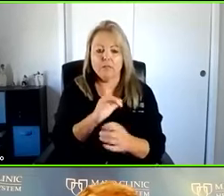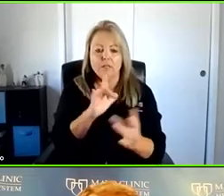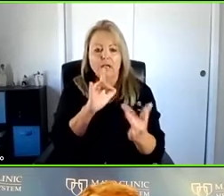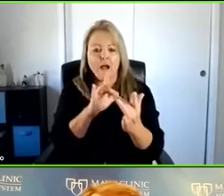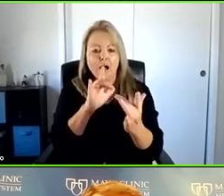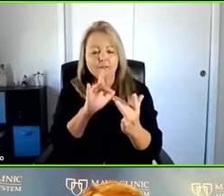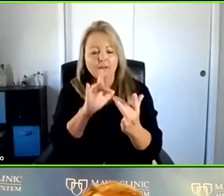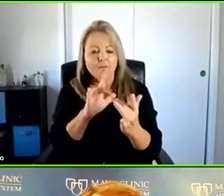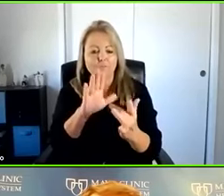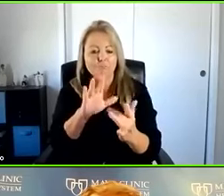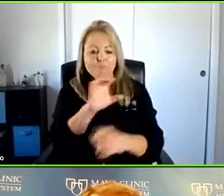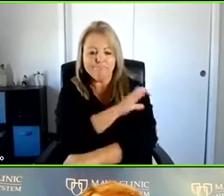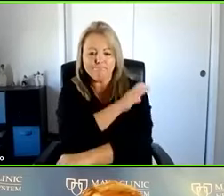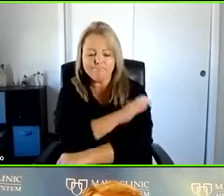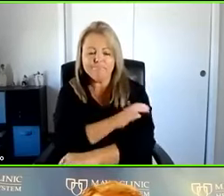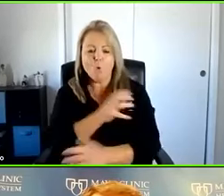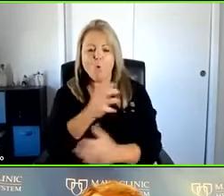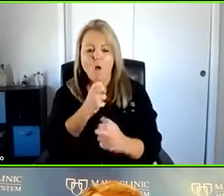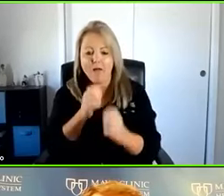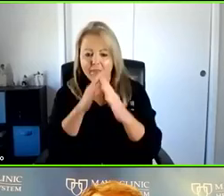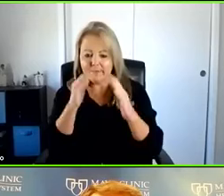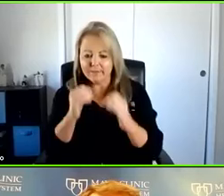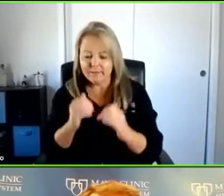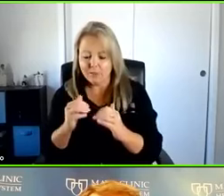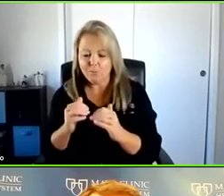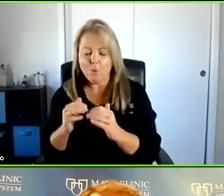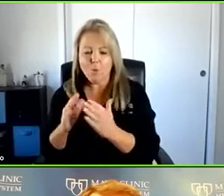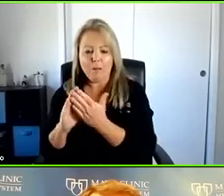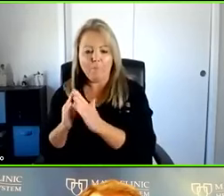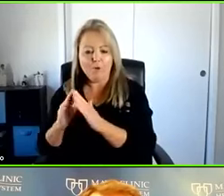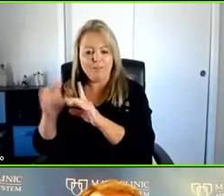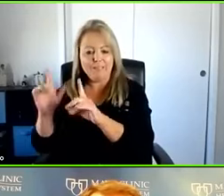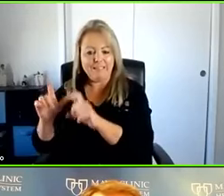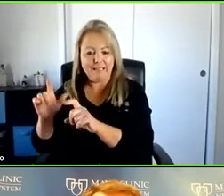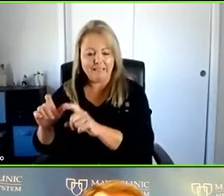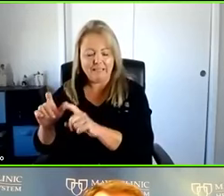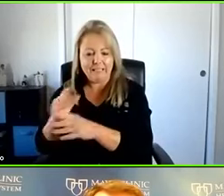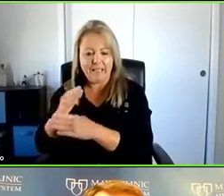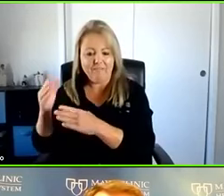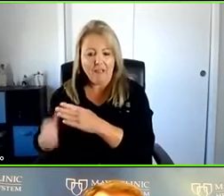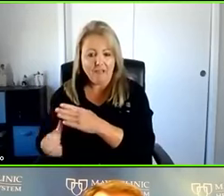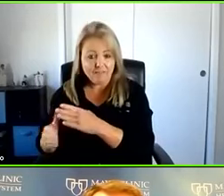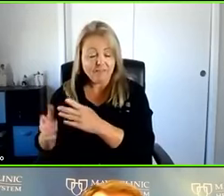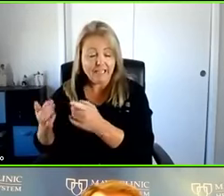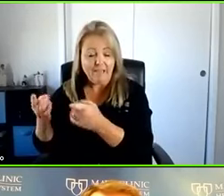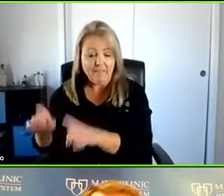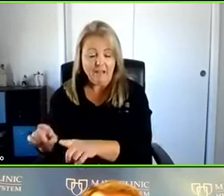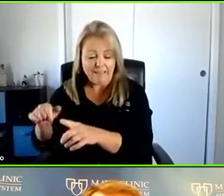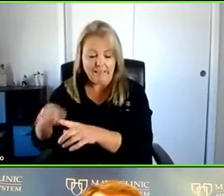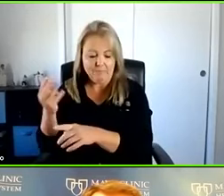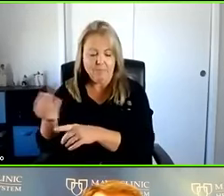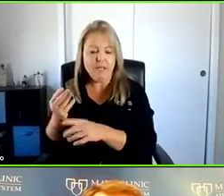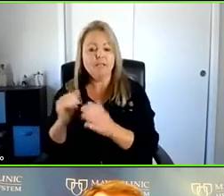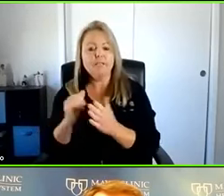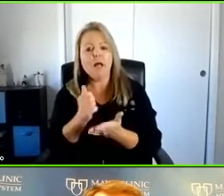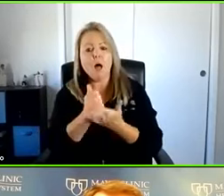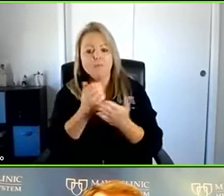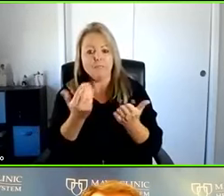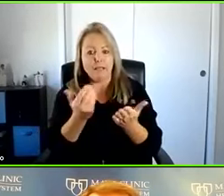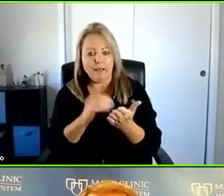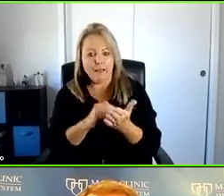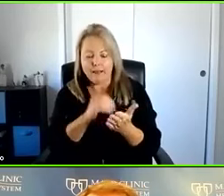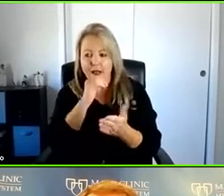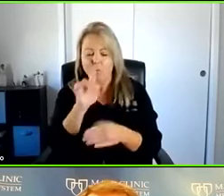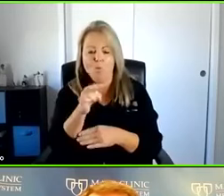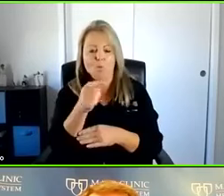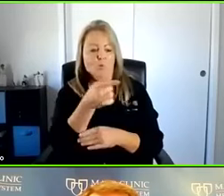system or through one of the community testing events, the next of which I believe is this coming Monday. That helps, again, not only you